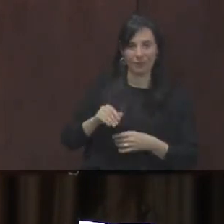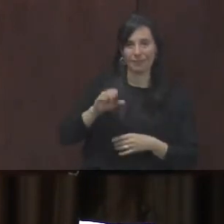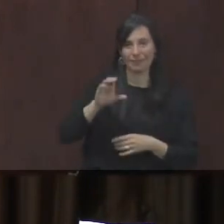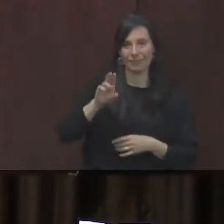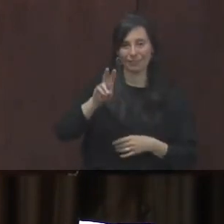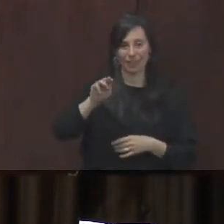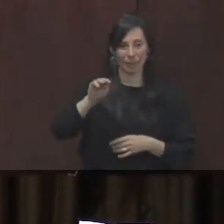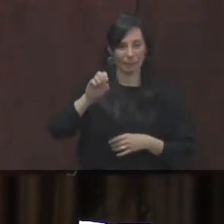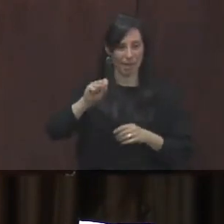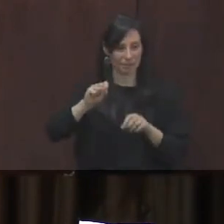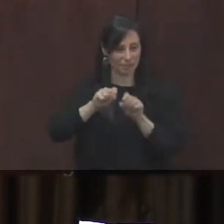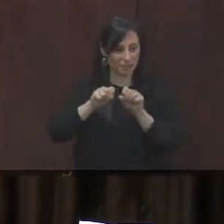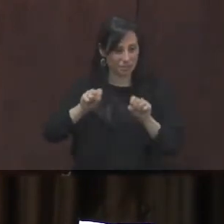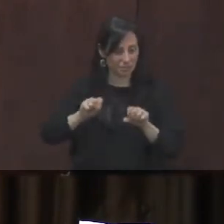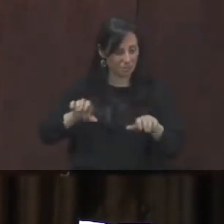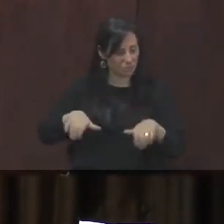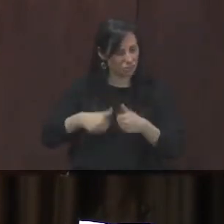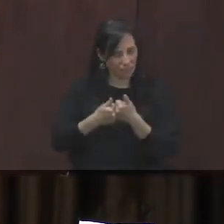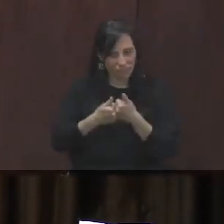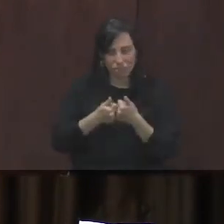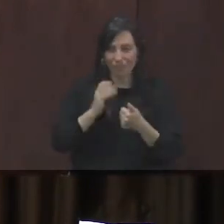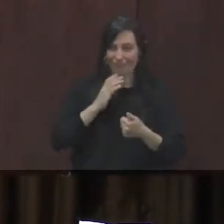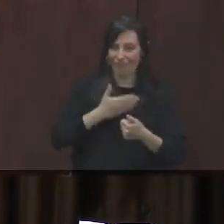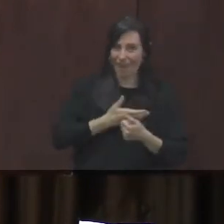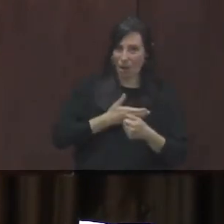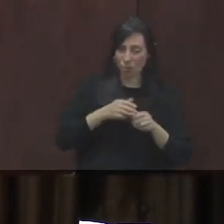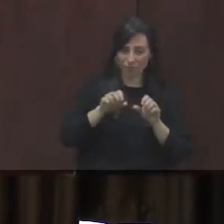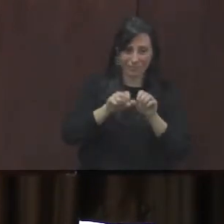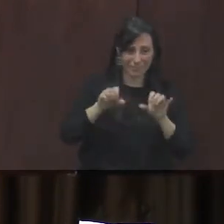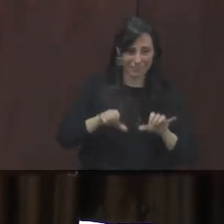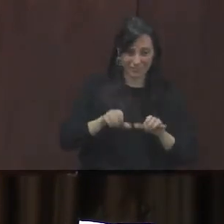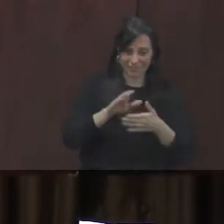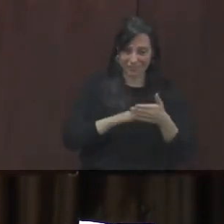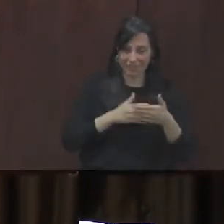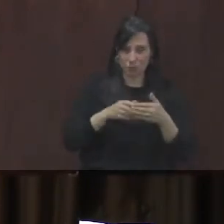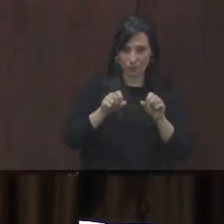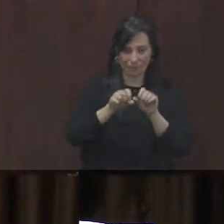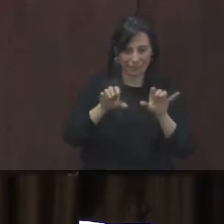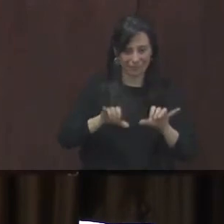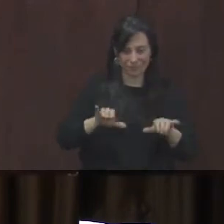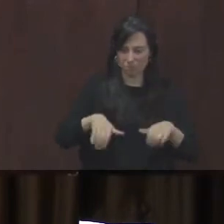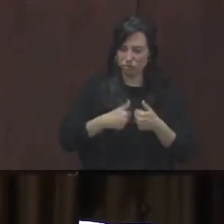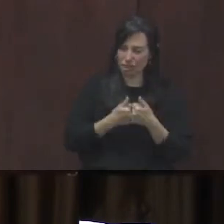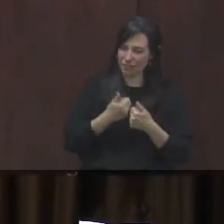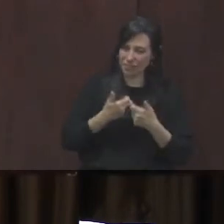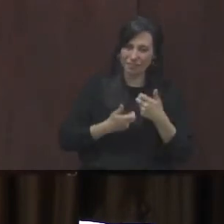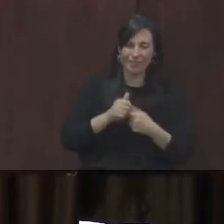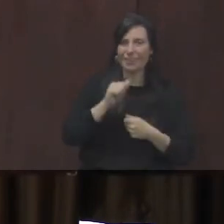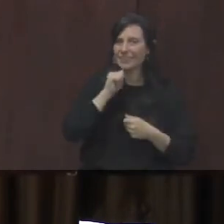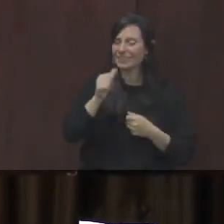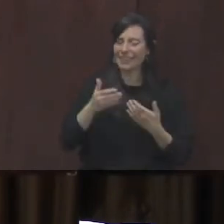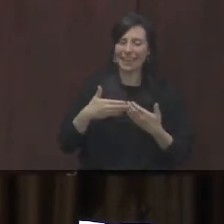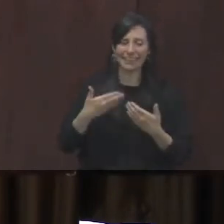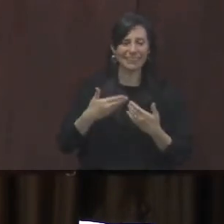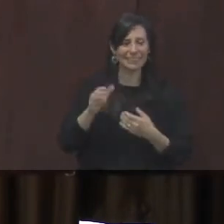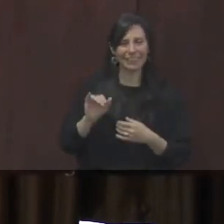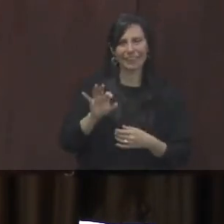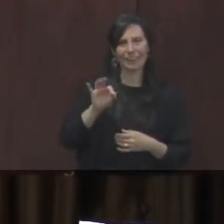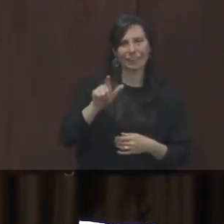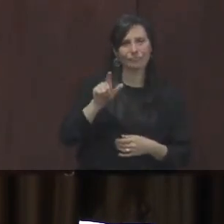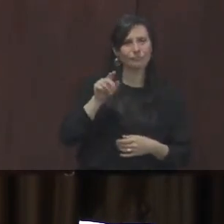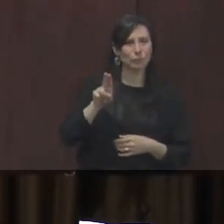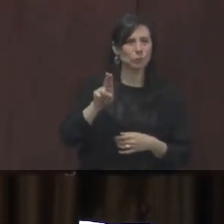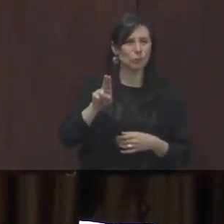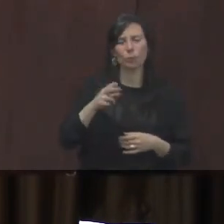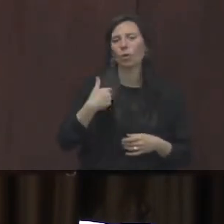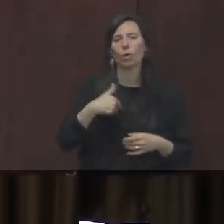challenge. Our scheduling system internally has been a challenge. It's not as simple as a massive flu vaccination campaign where we can